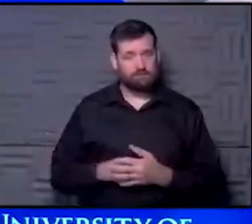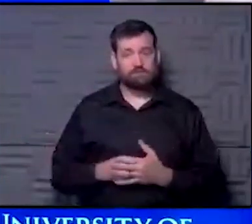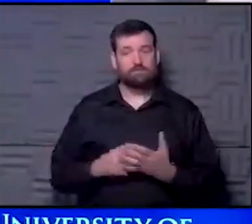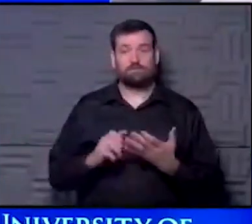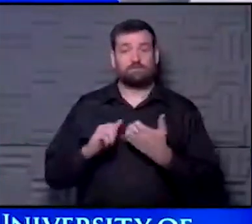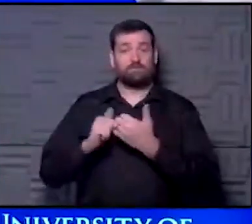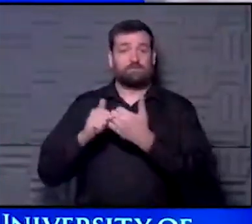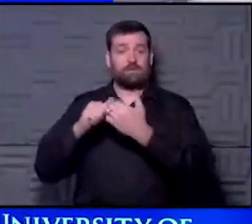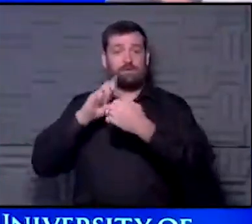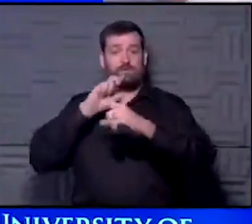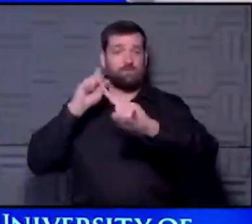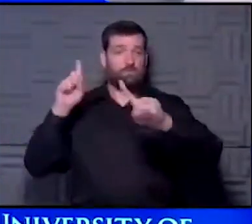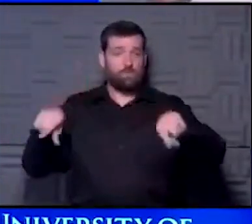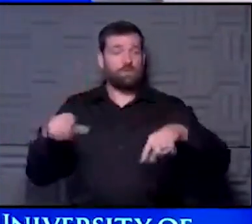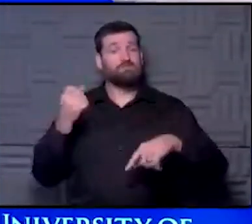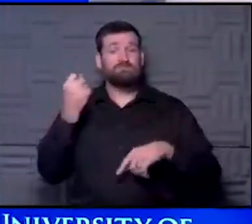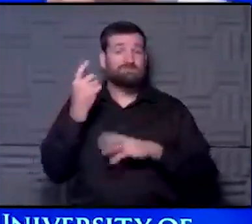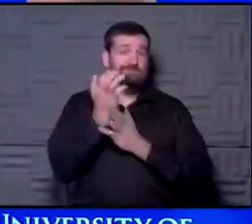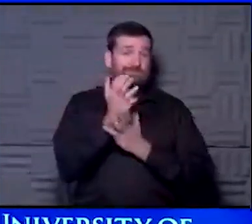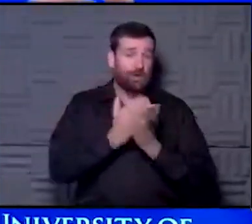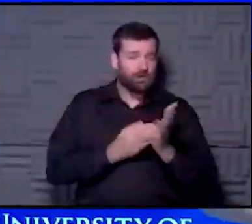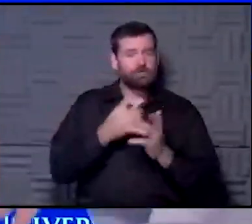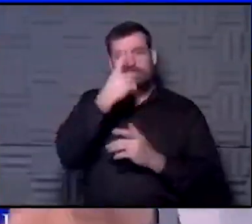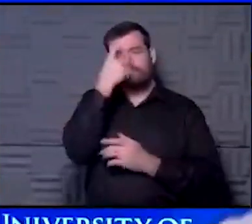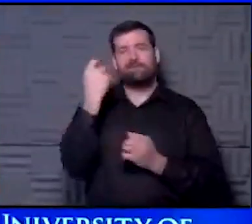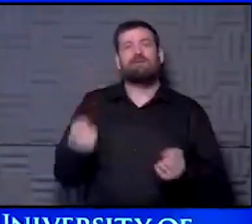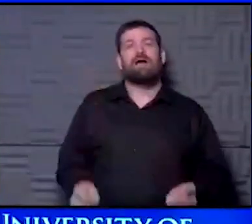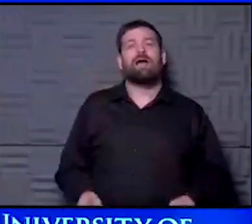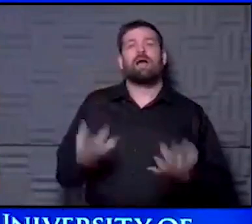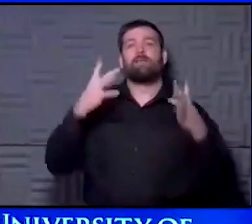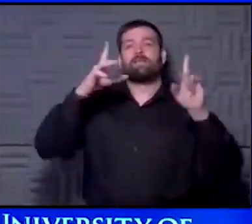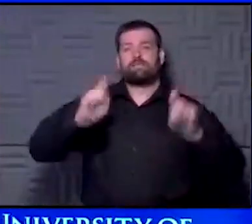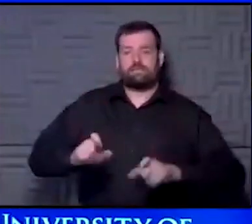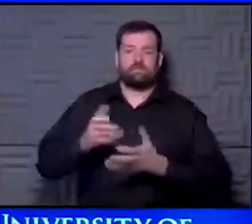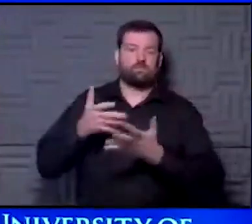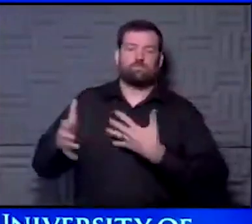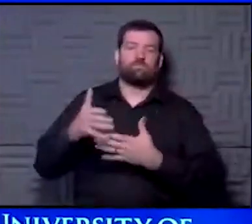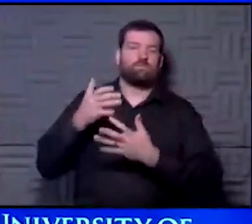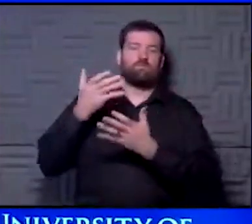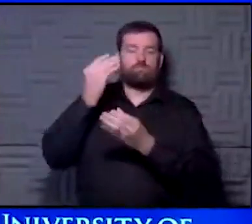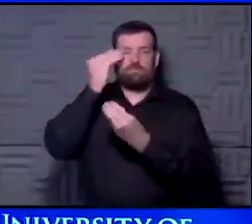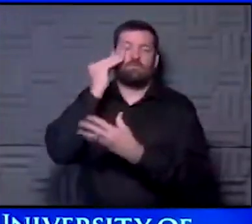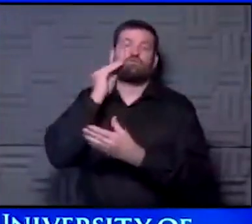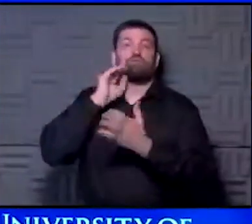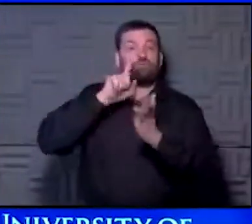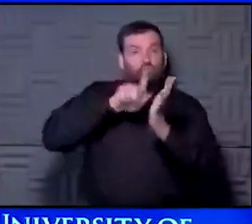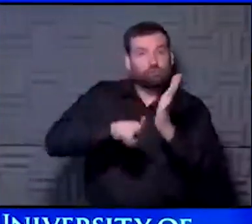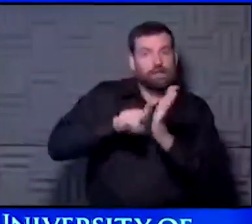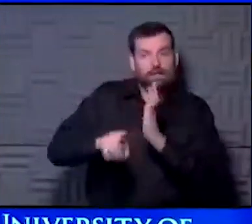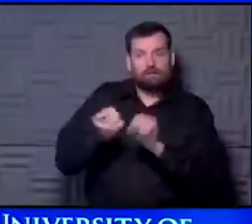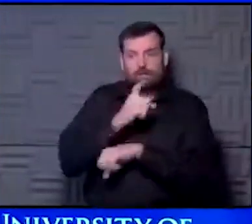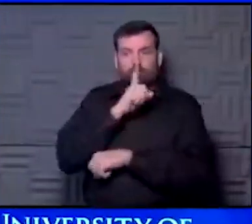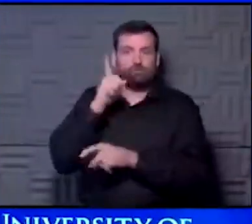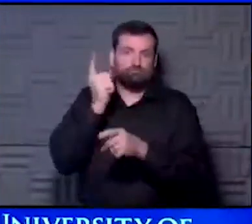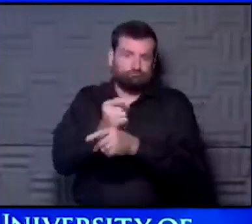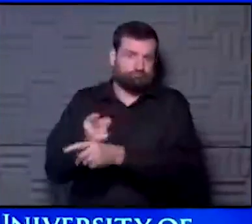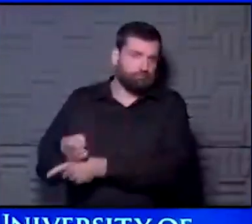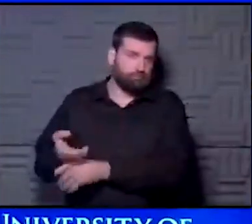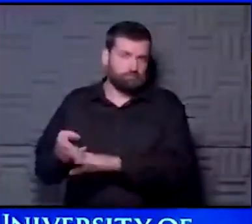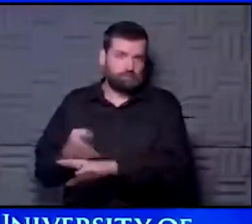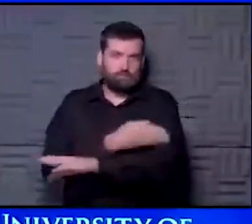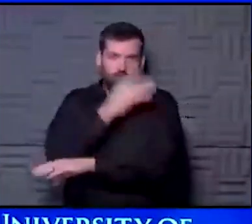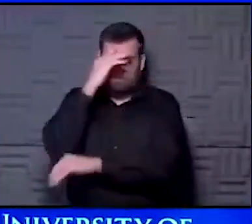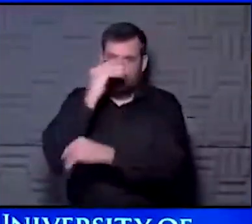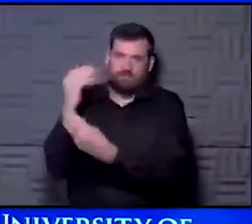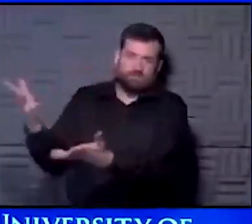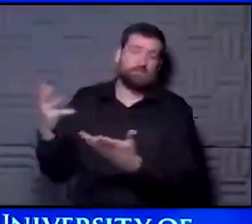how they report that, and partly is based upon the volume of tests and information they have, and double checking it and triple checking it to make sure it's accurate before it goes out. And I think you'll